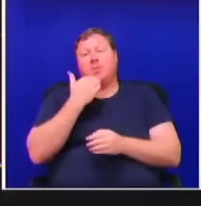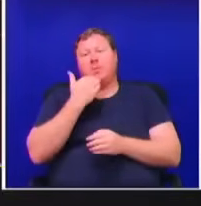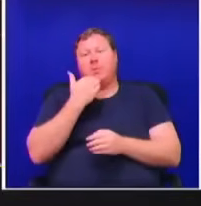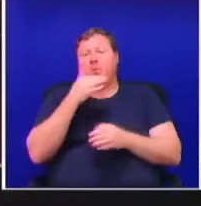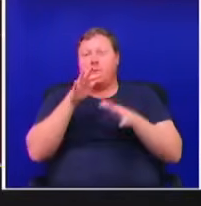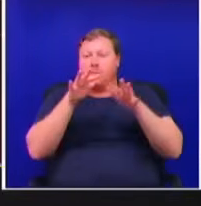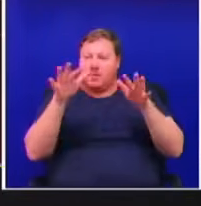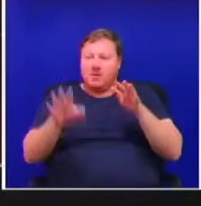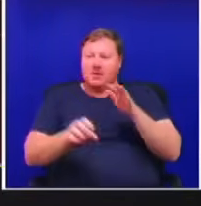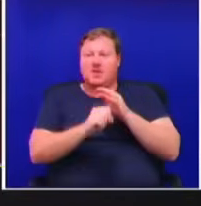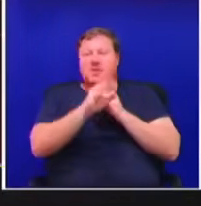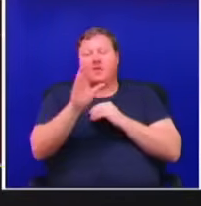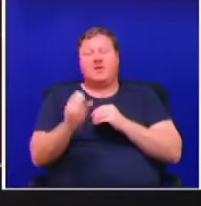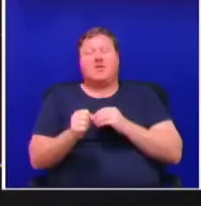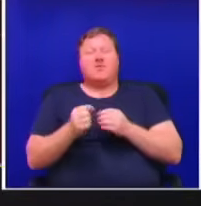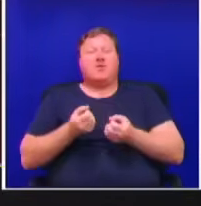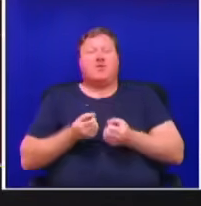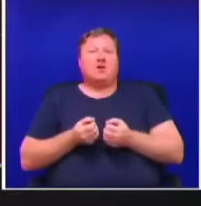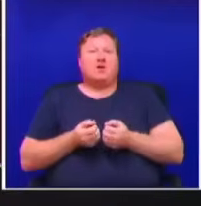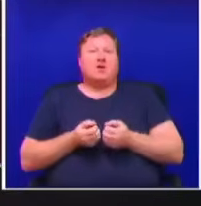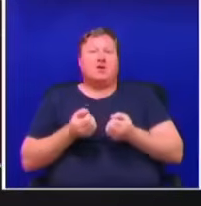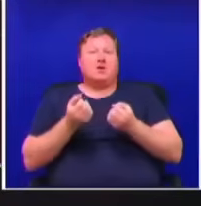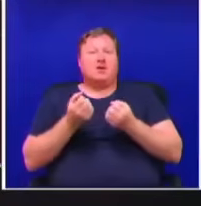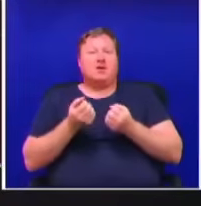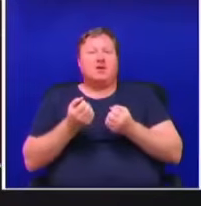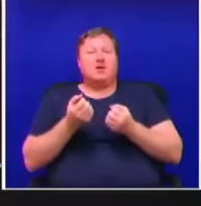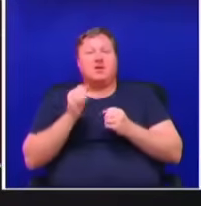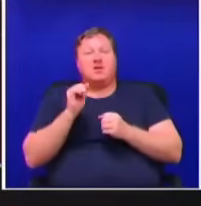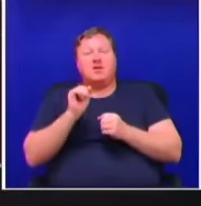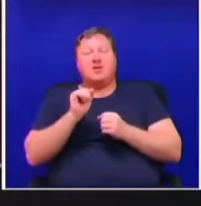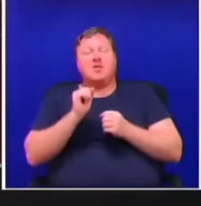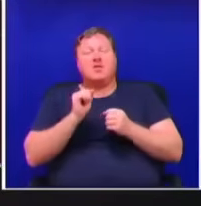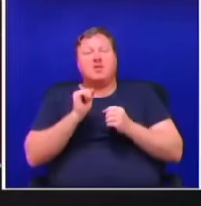country, giving credence to